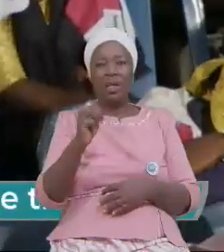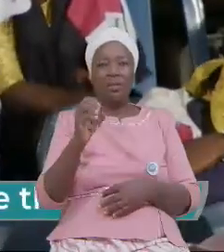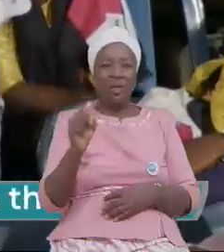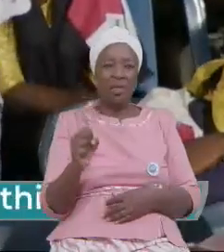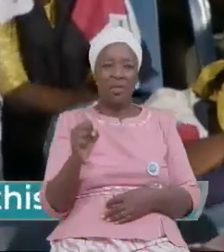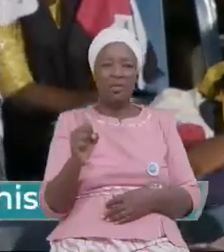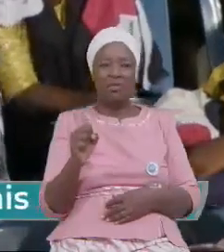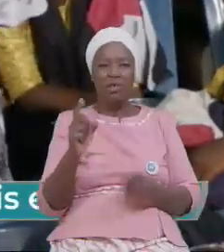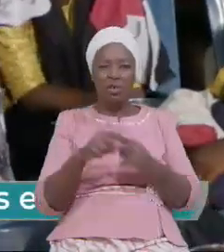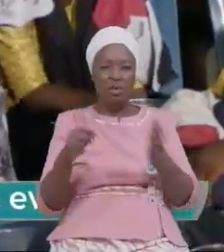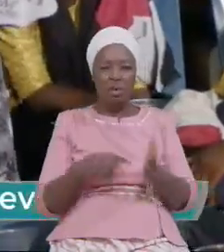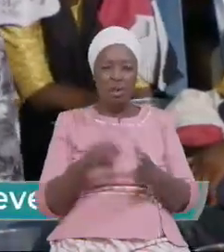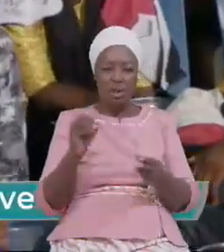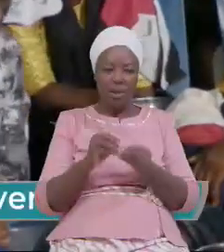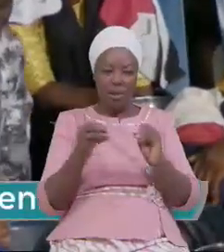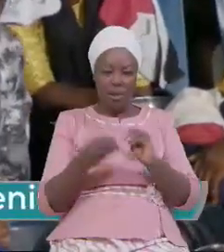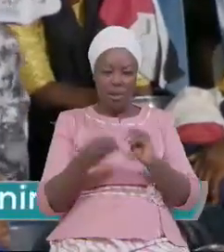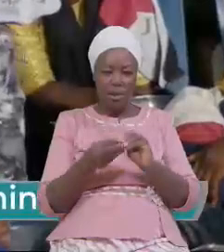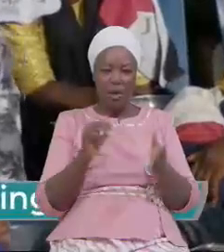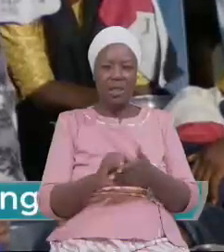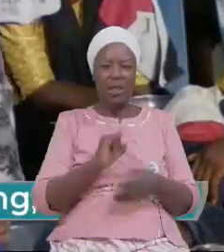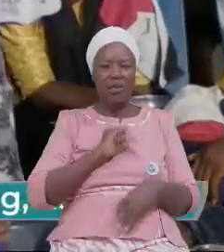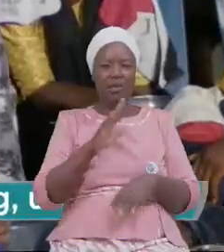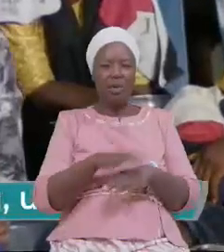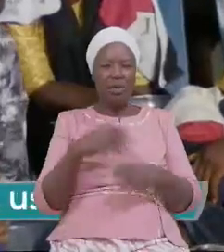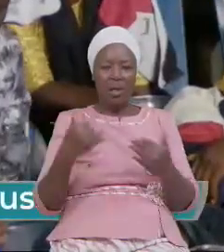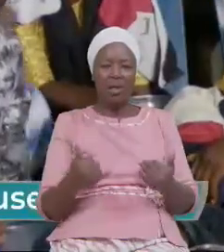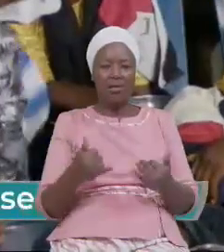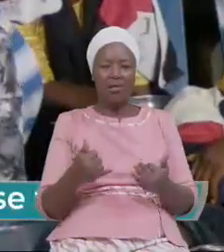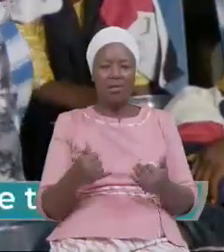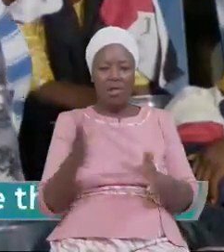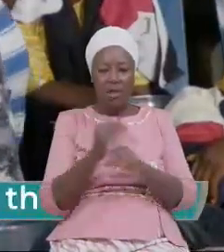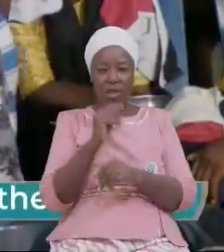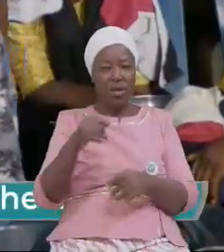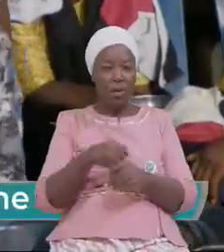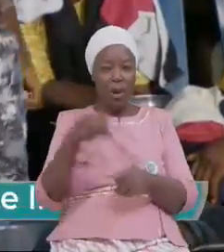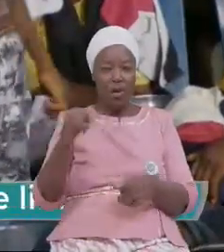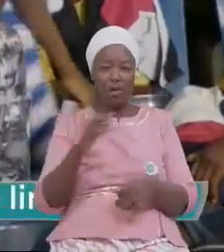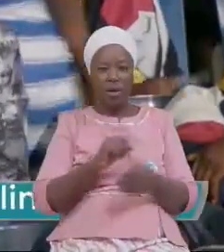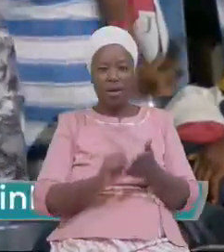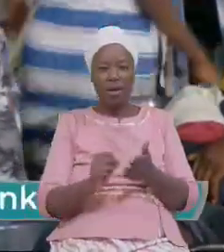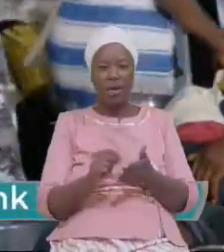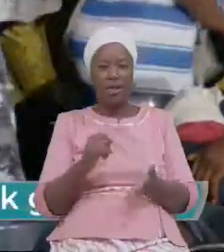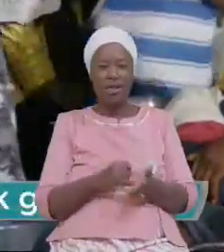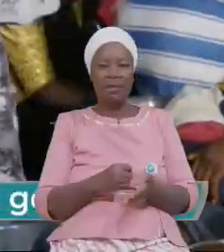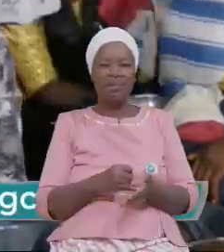this number that I will call now. Take your Bible and write down